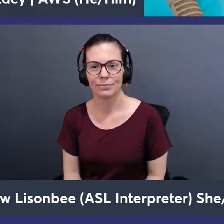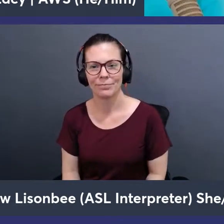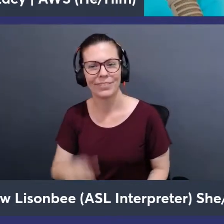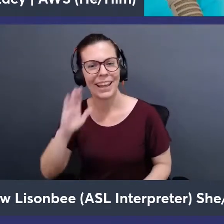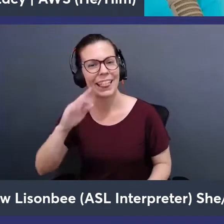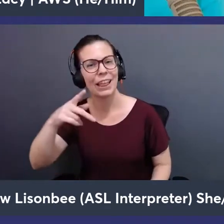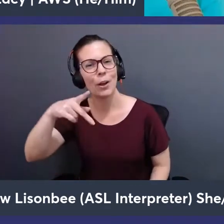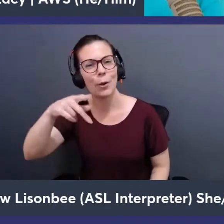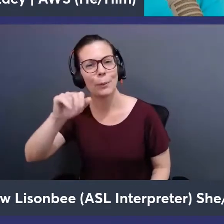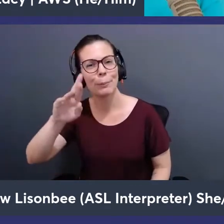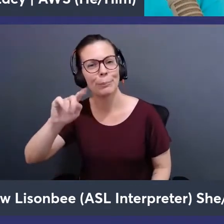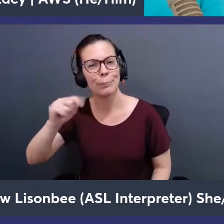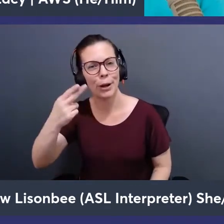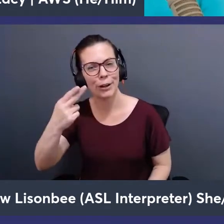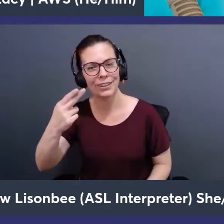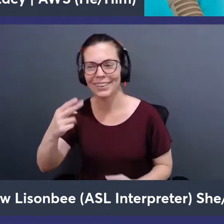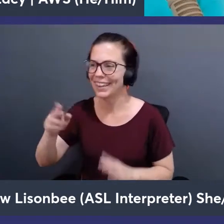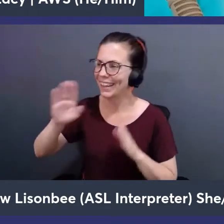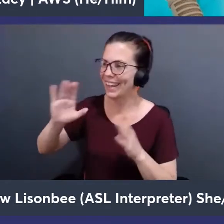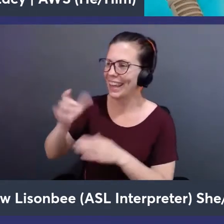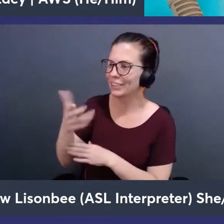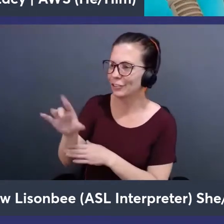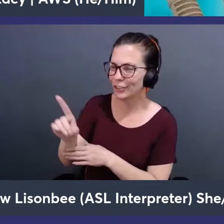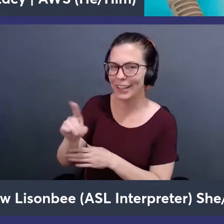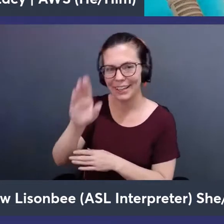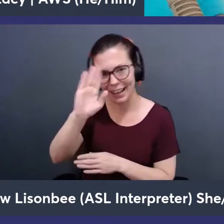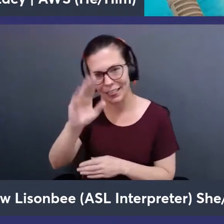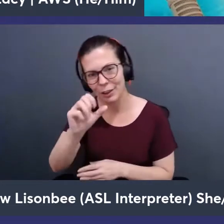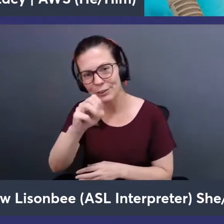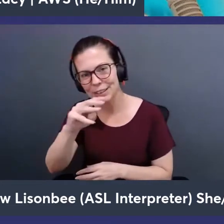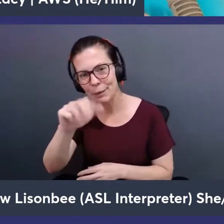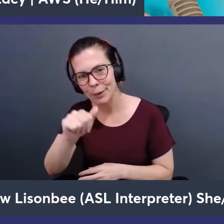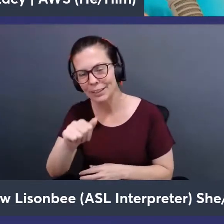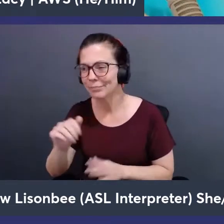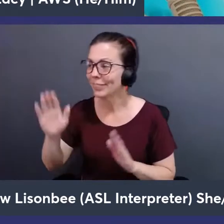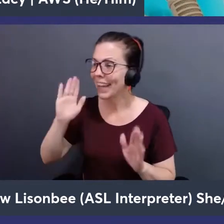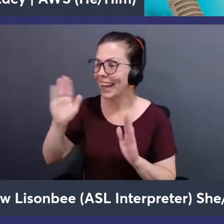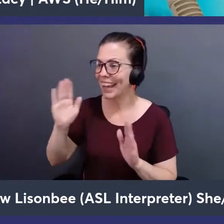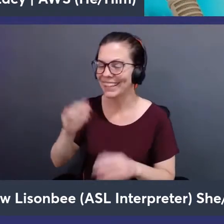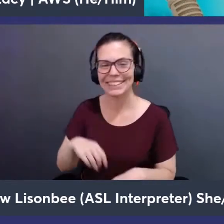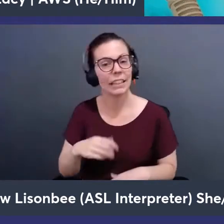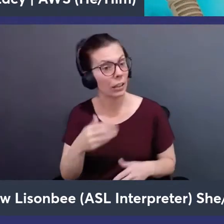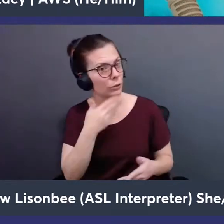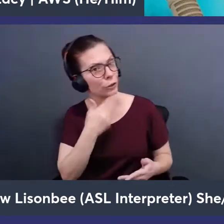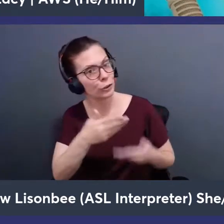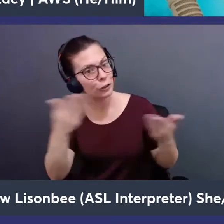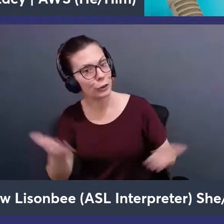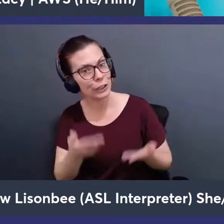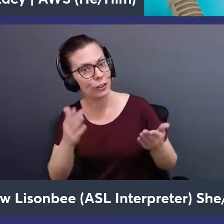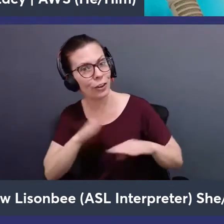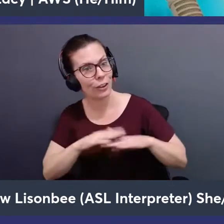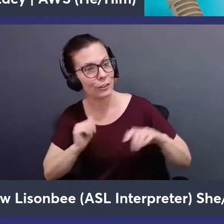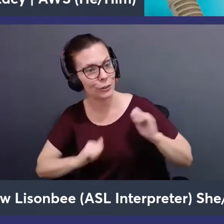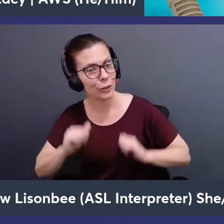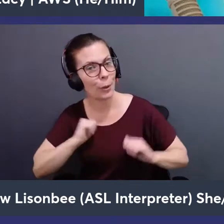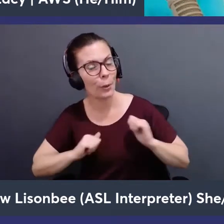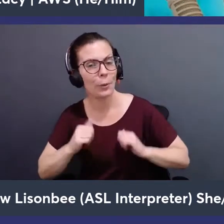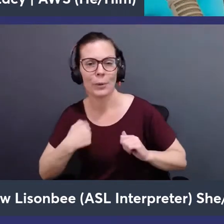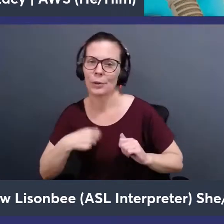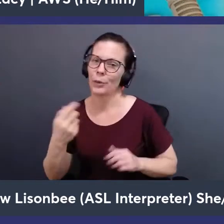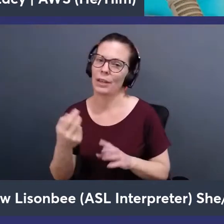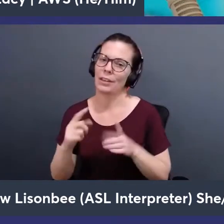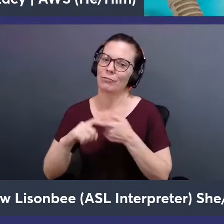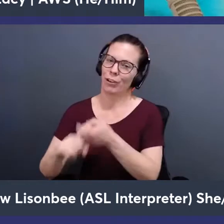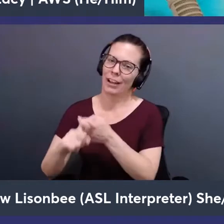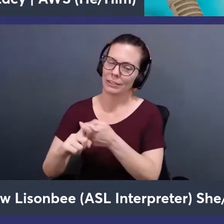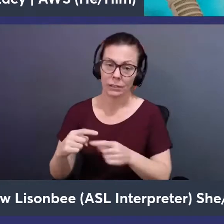Hey, Parth. Hey, Chad. Hey, Seema. But Hey, it's good to have you on the show. We're old friends, but why